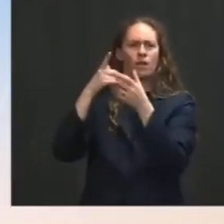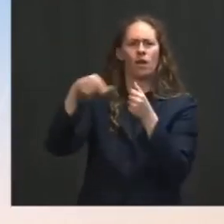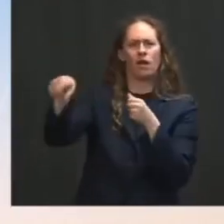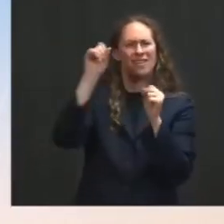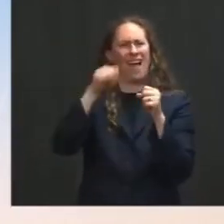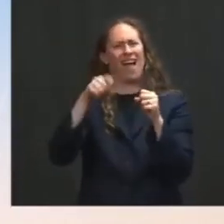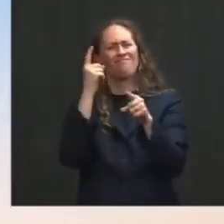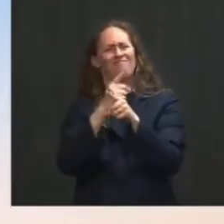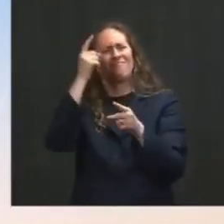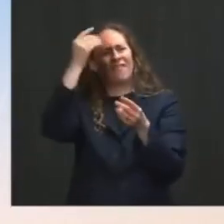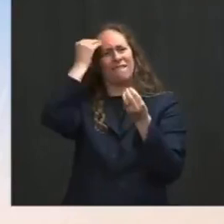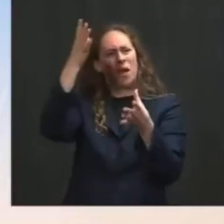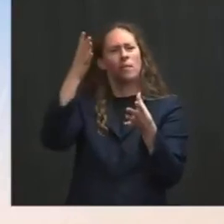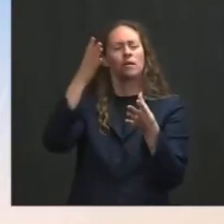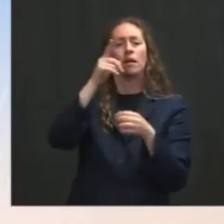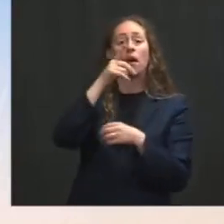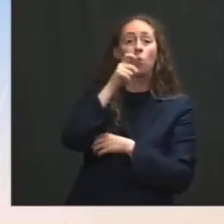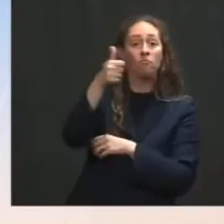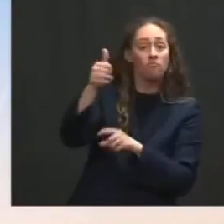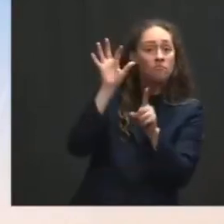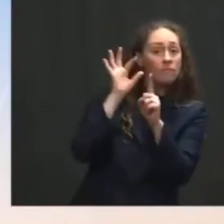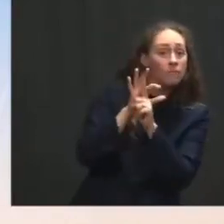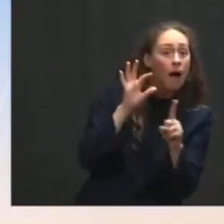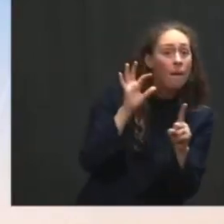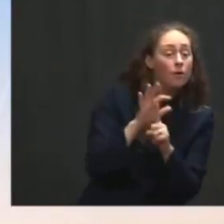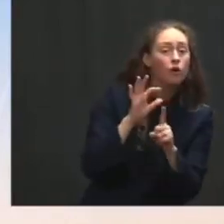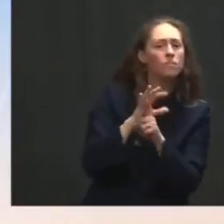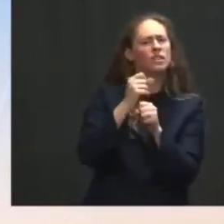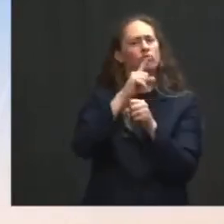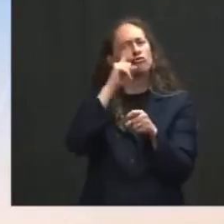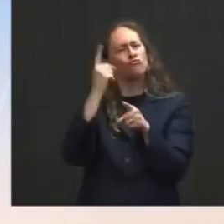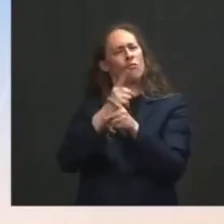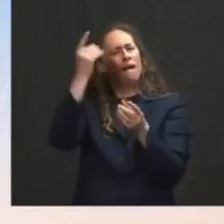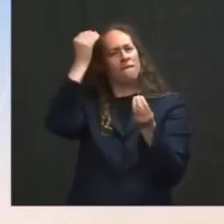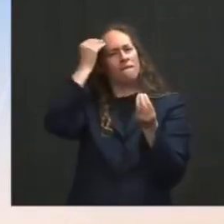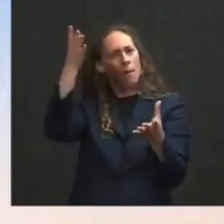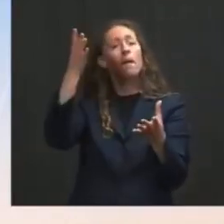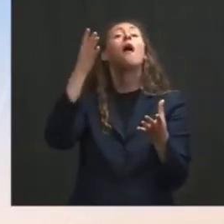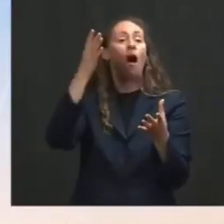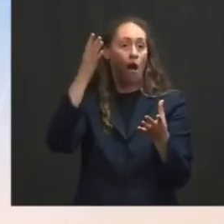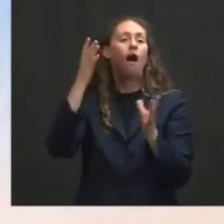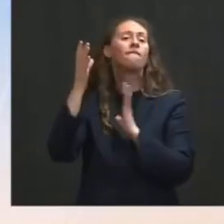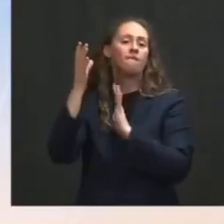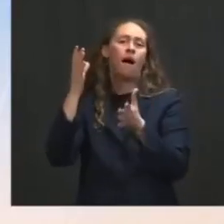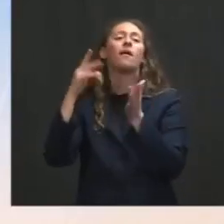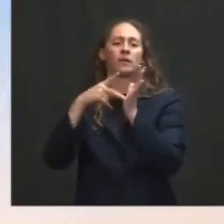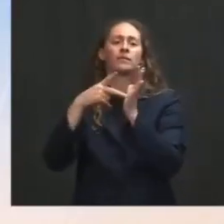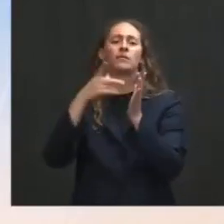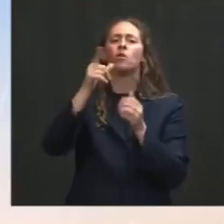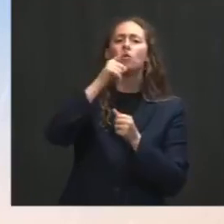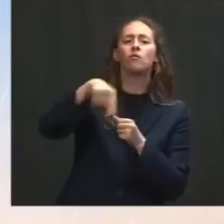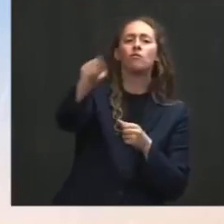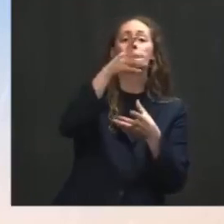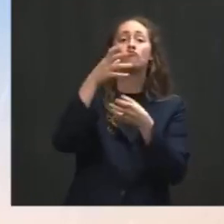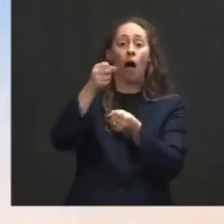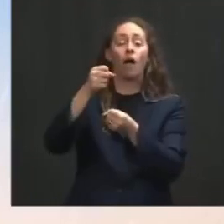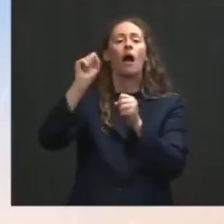who are popular with their audiences with accurate information and boost trusted content. So we're helping get trusted content out there. We also